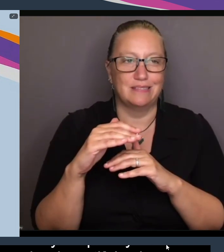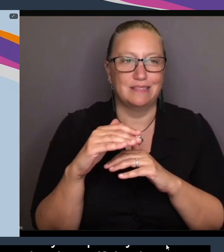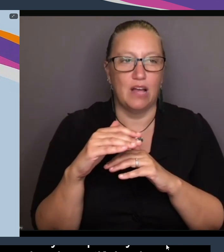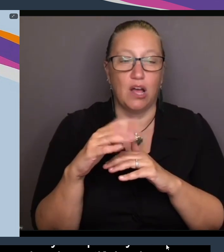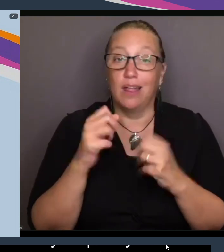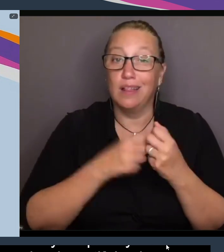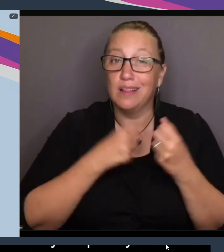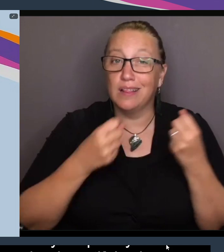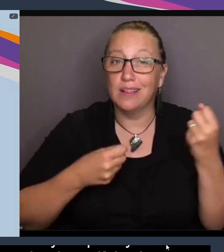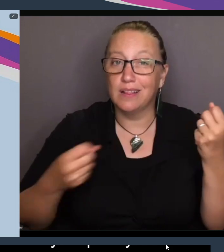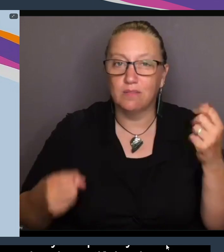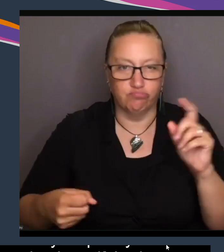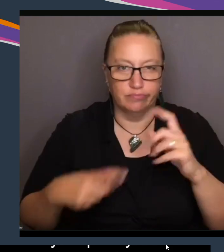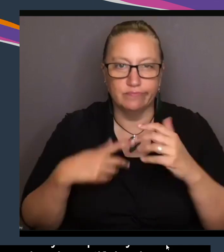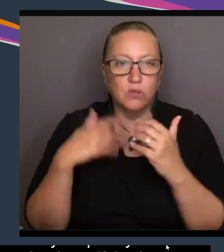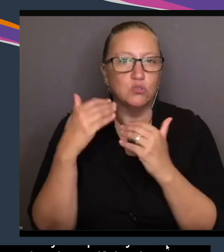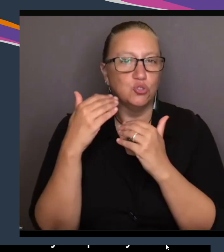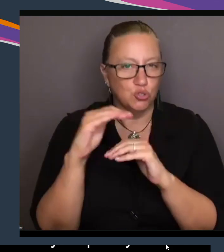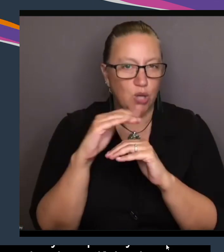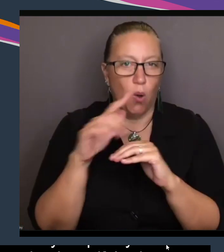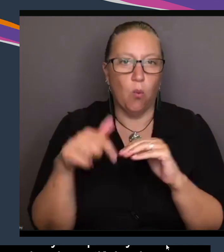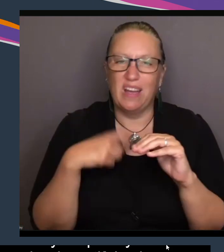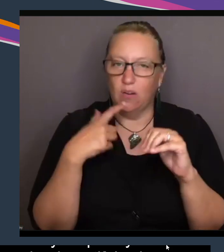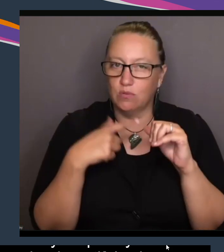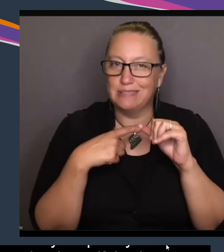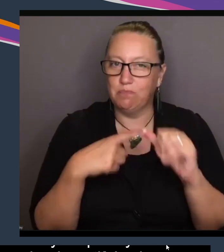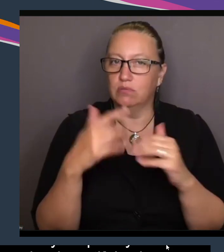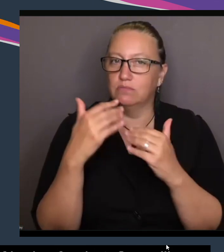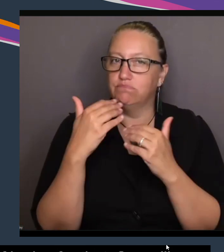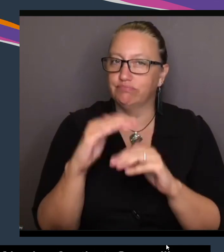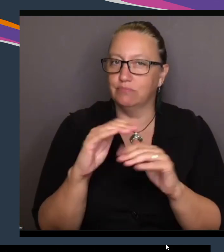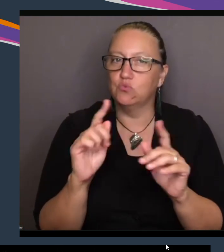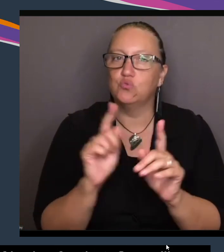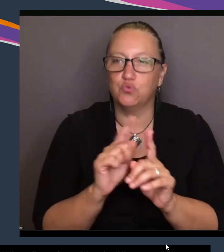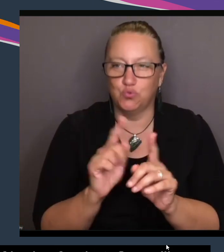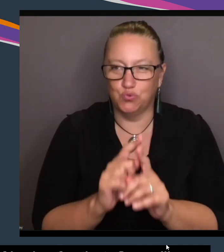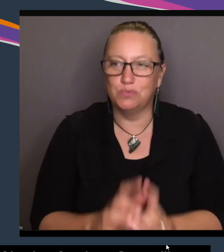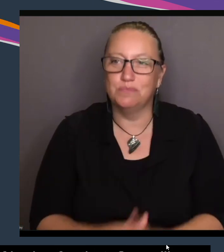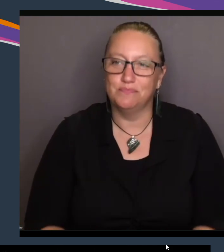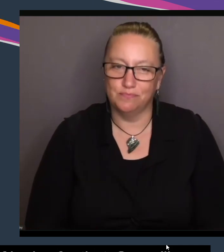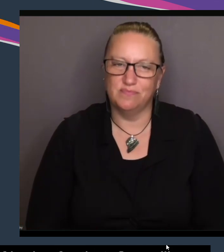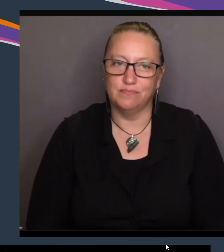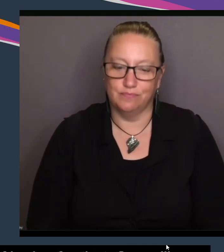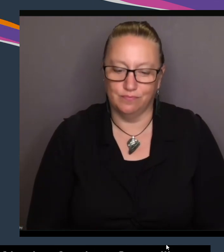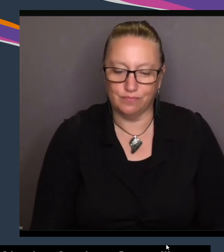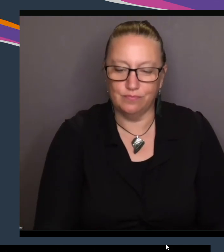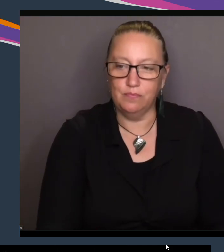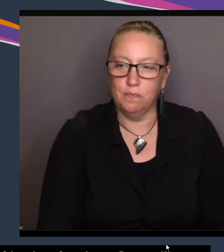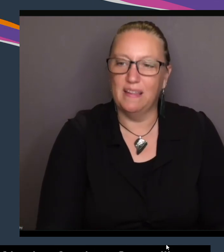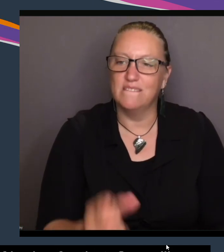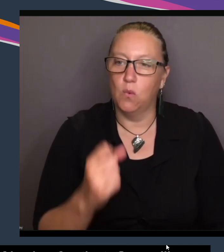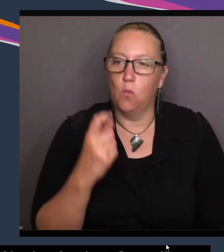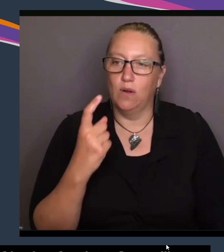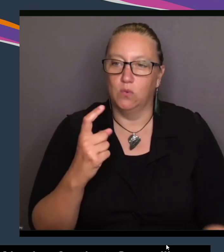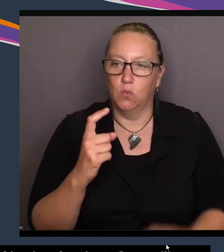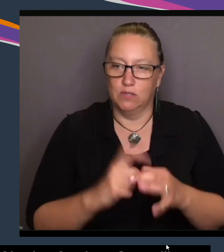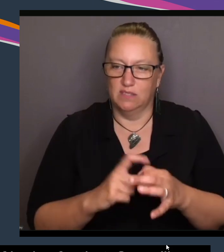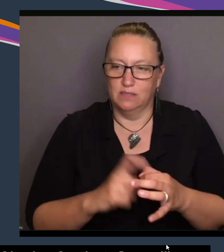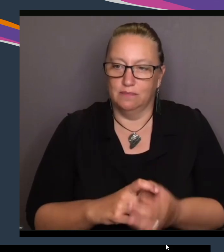concise, and we'll try to be concise in our response as well. Okay, we've got one over here.